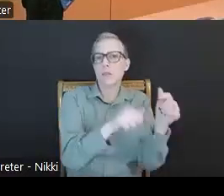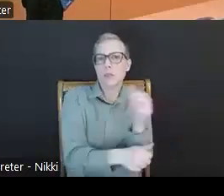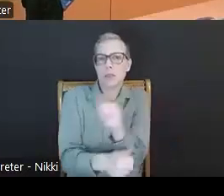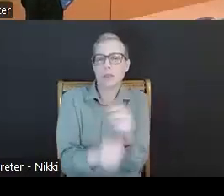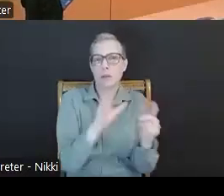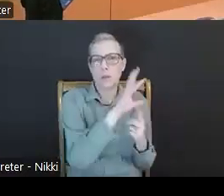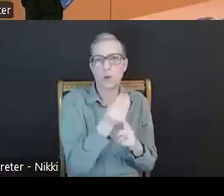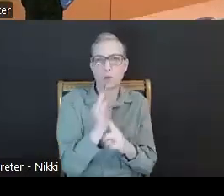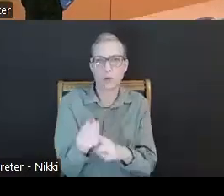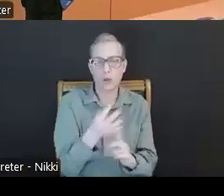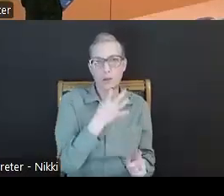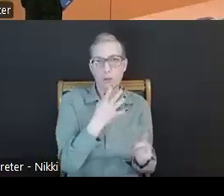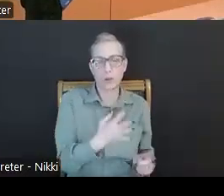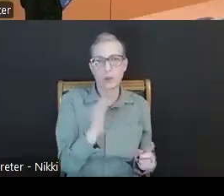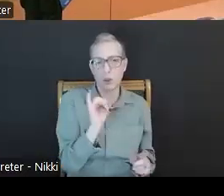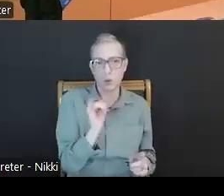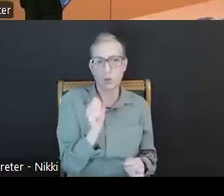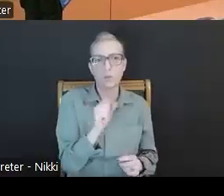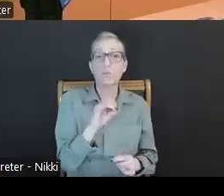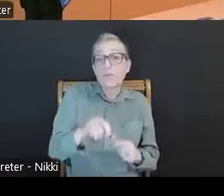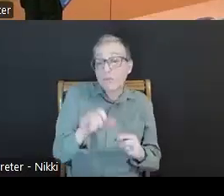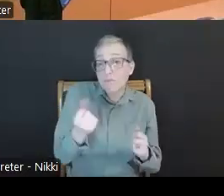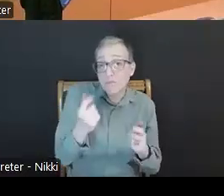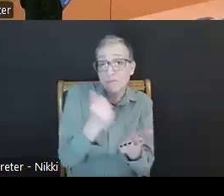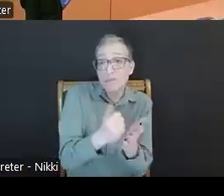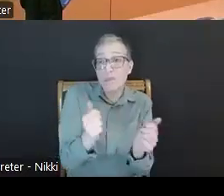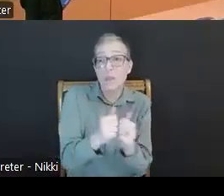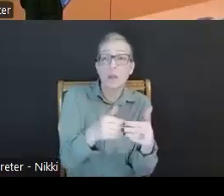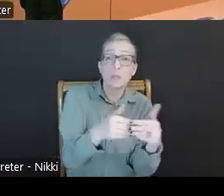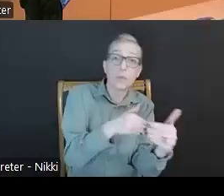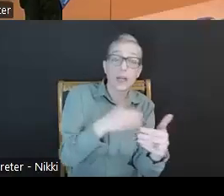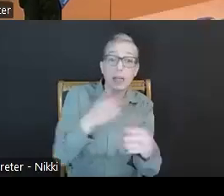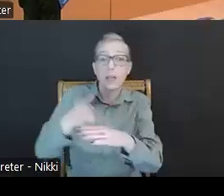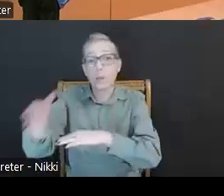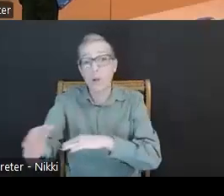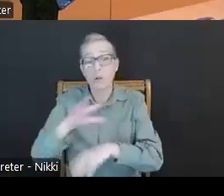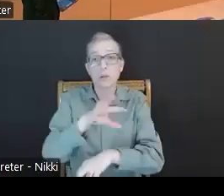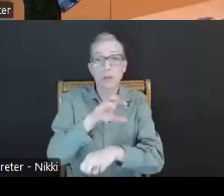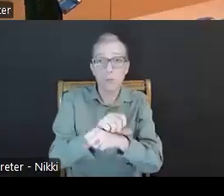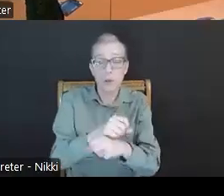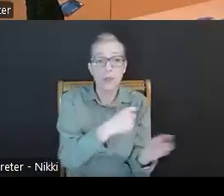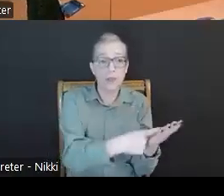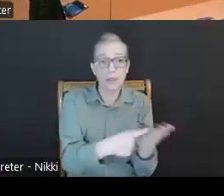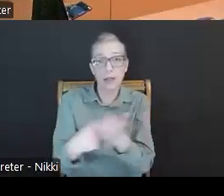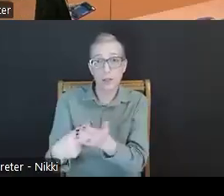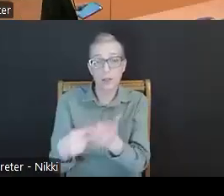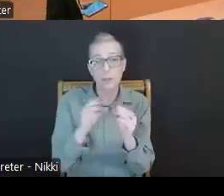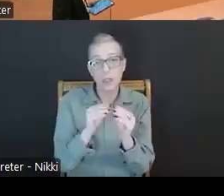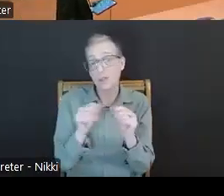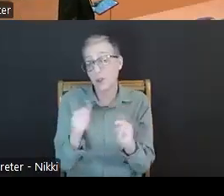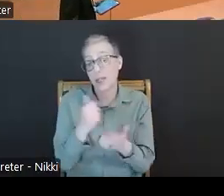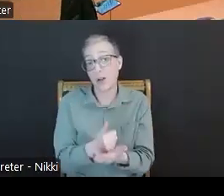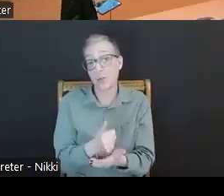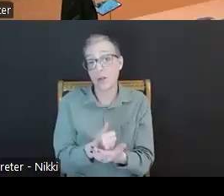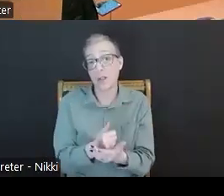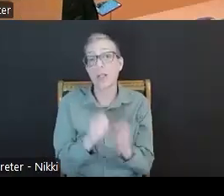connection, and that could help with like pre-session, post-session debriefing, how to advocate for those things, because I do think that interpreters